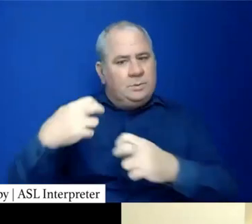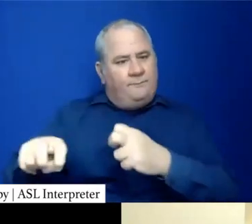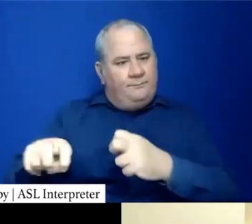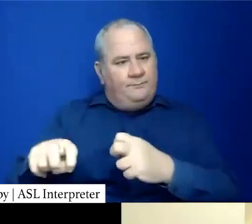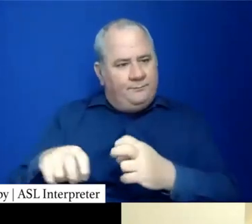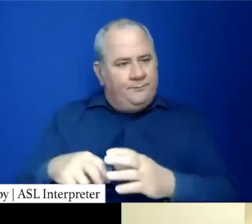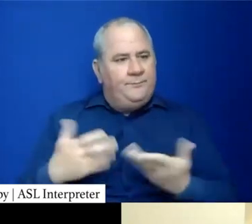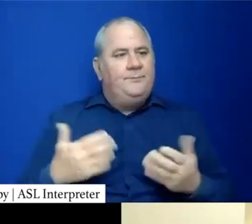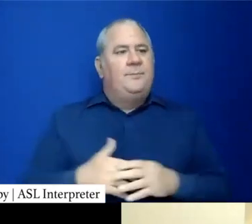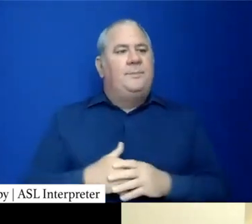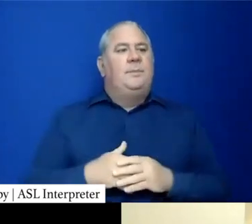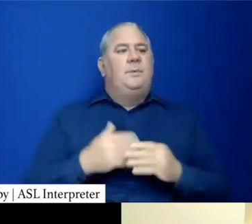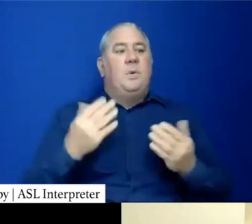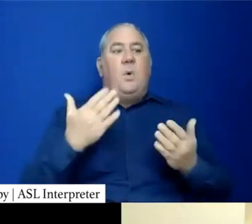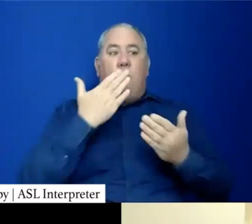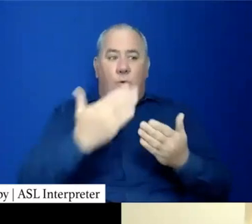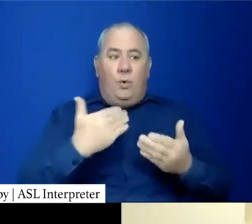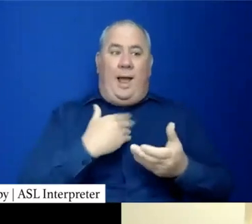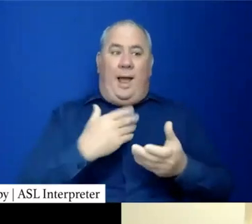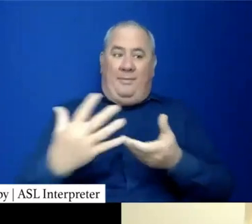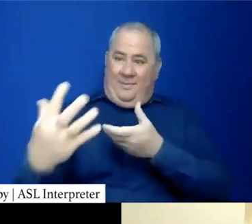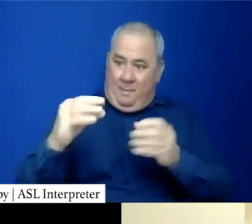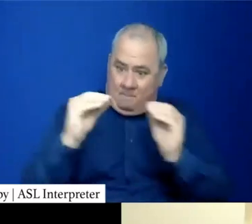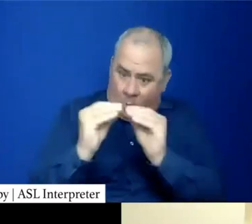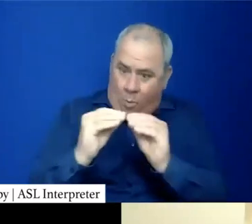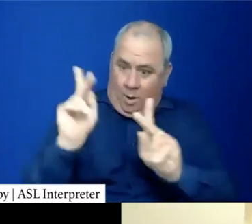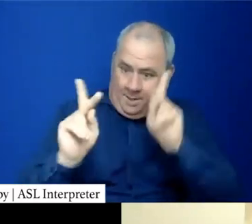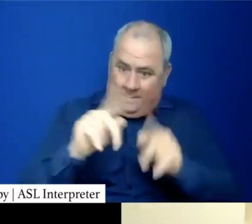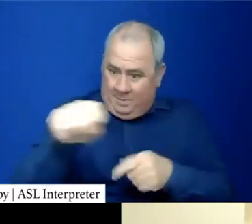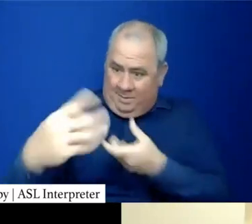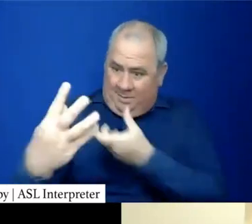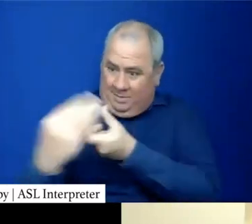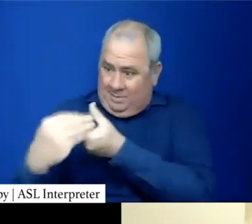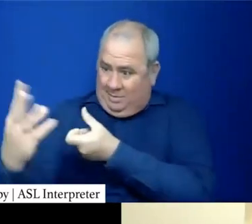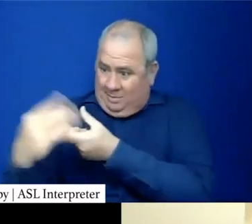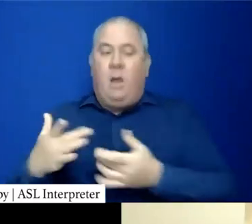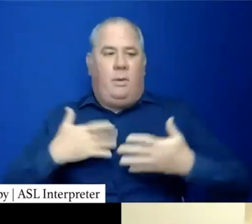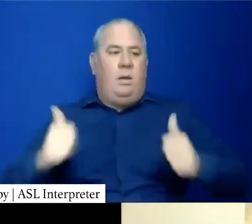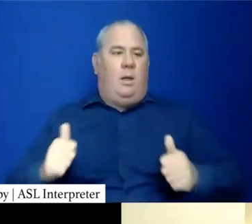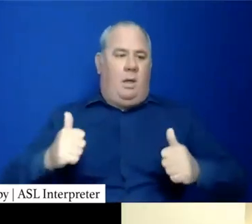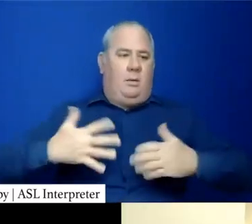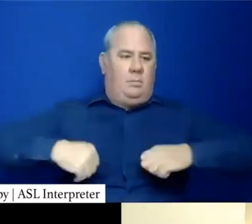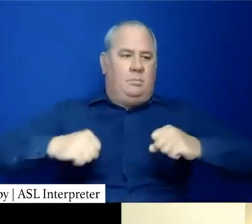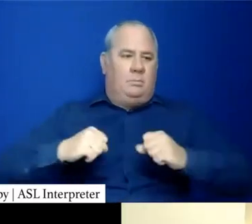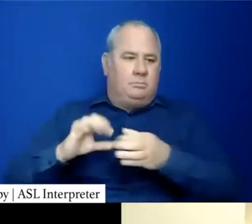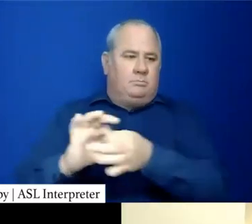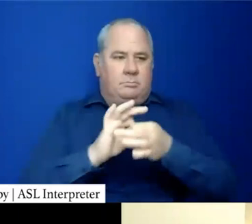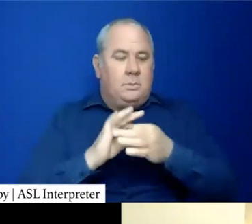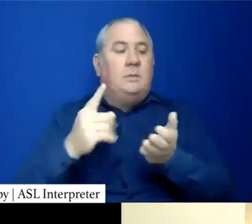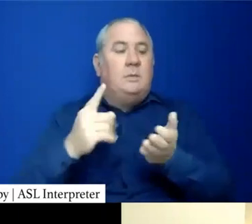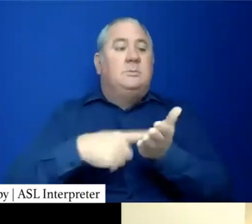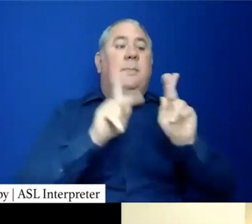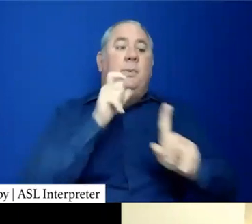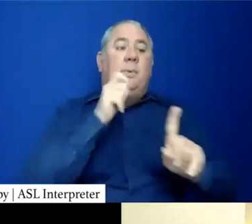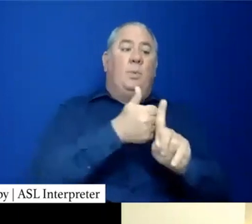profession, when sometimes that means that there are going to be disabled people chewed up and spit out by the profession. But the more of